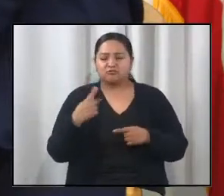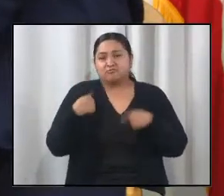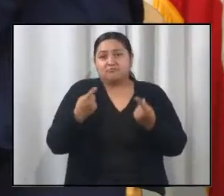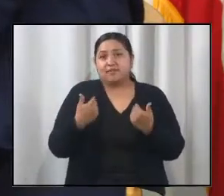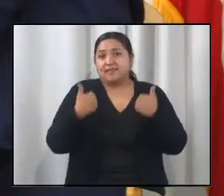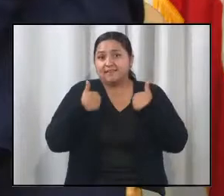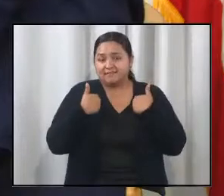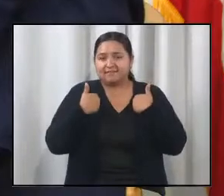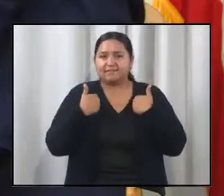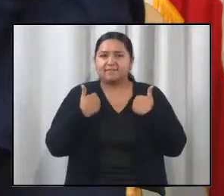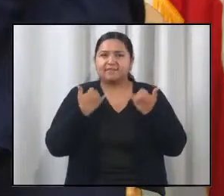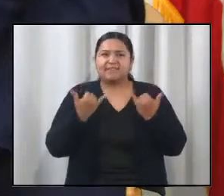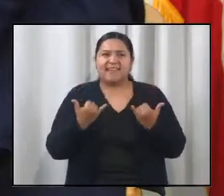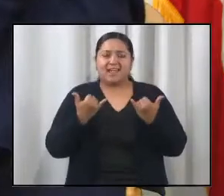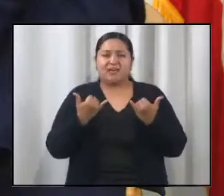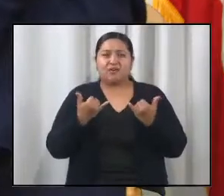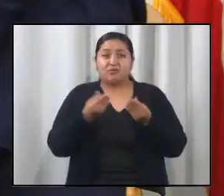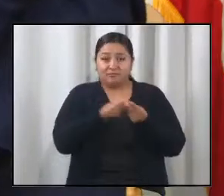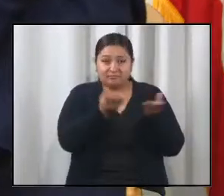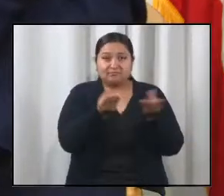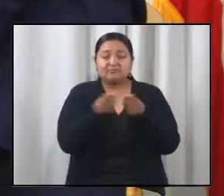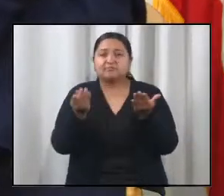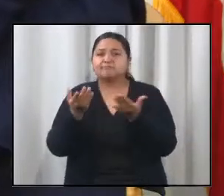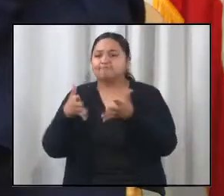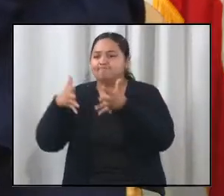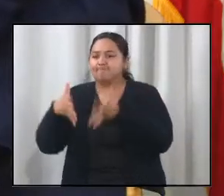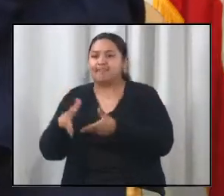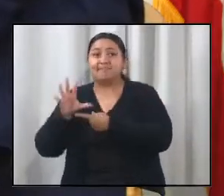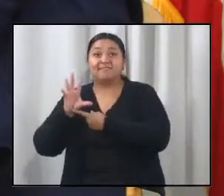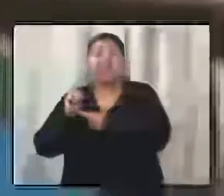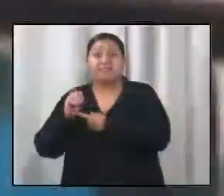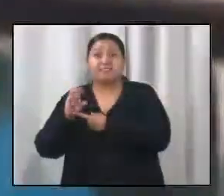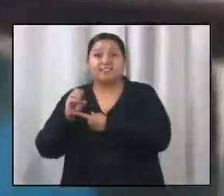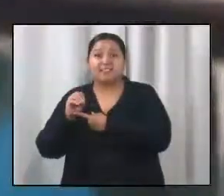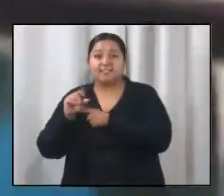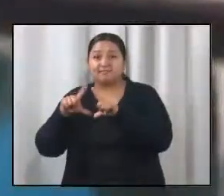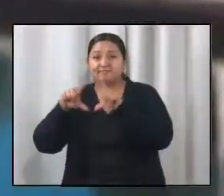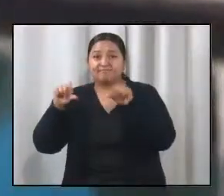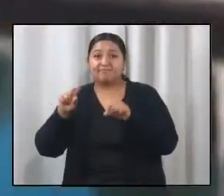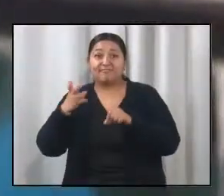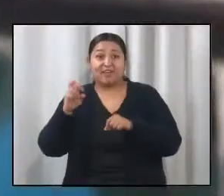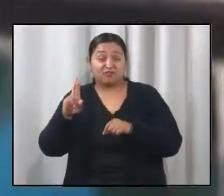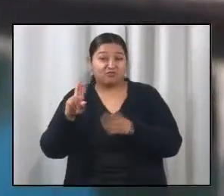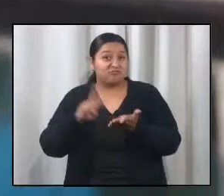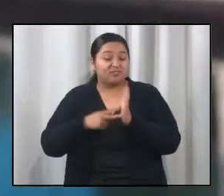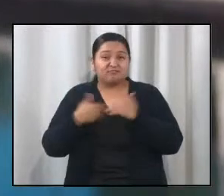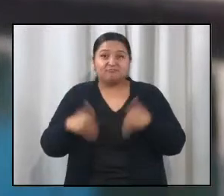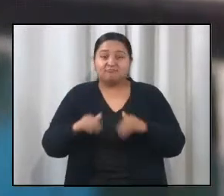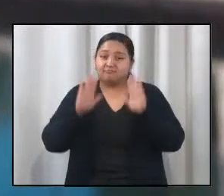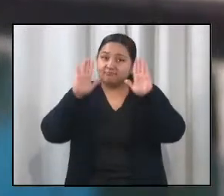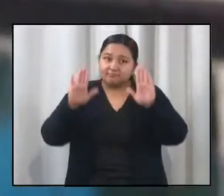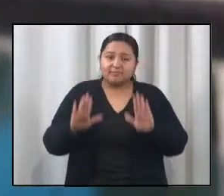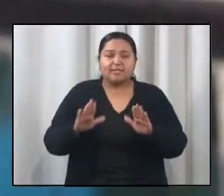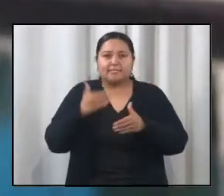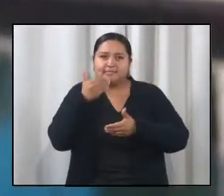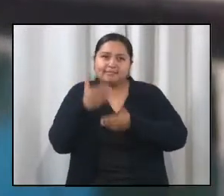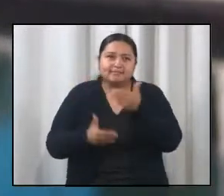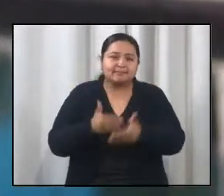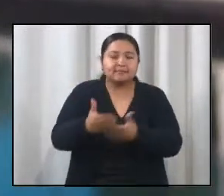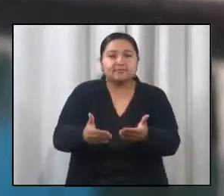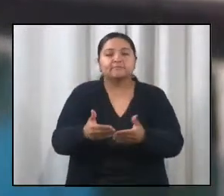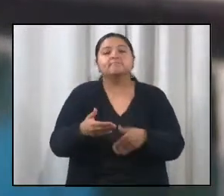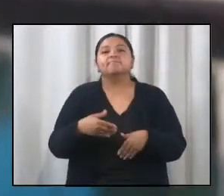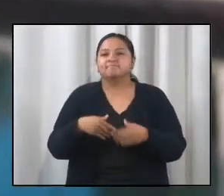less than 50 remaining to go, so we're making great progress. That's great progress. And we now know we need even